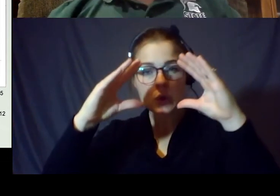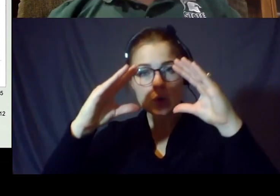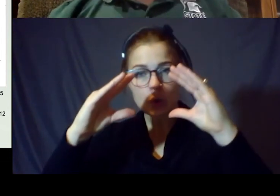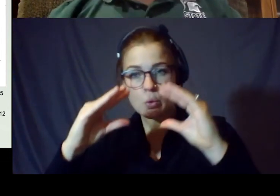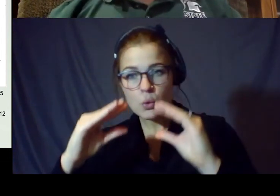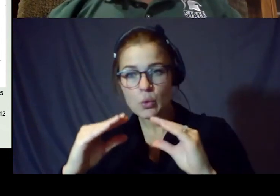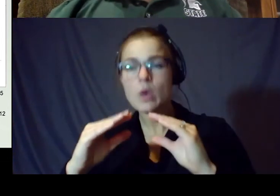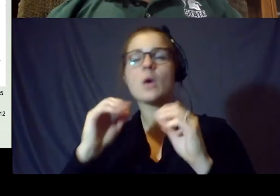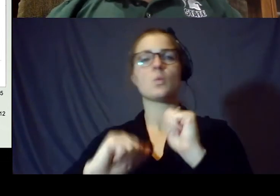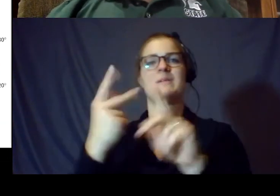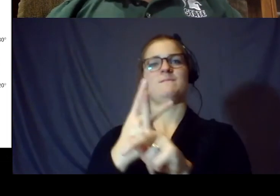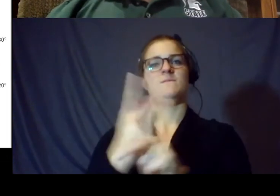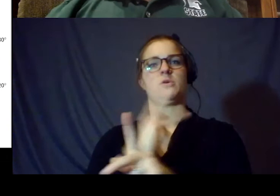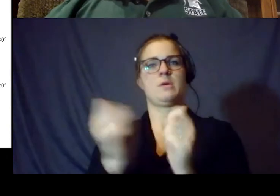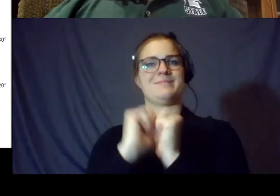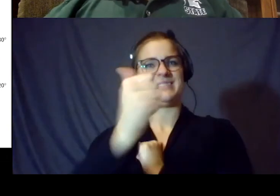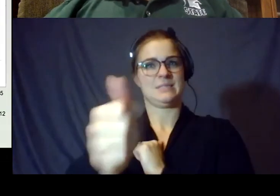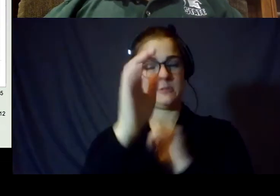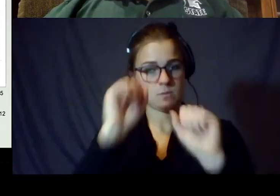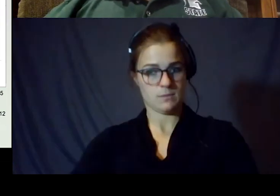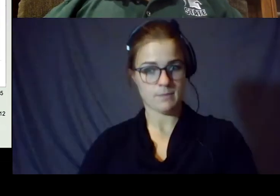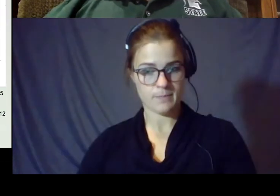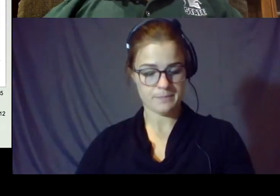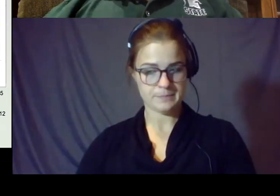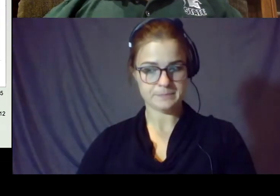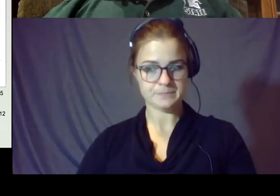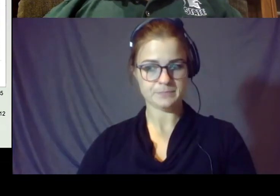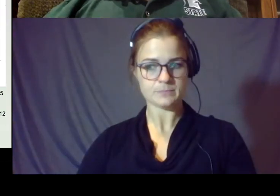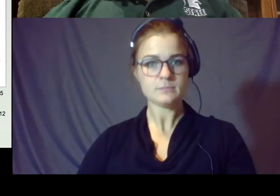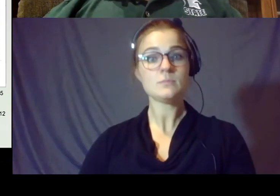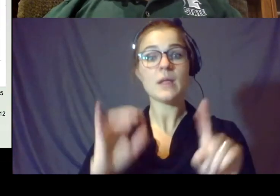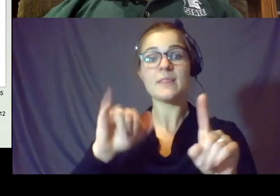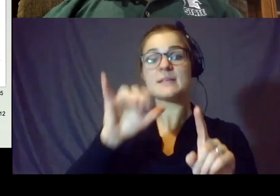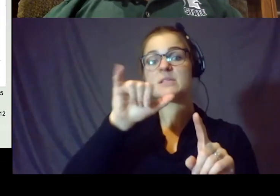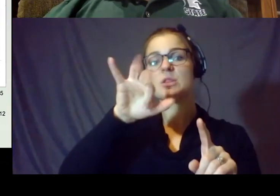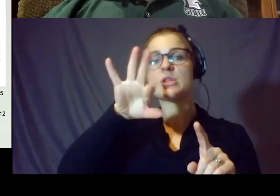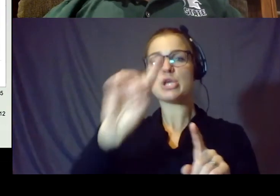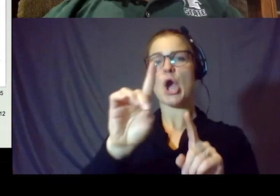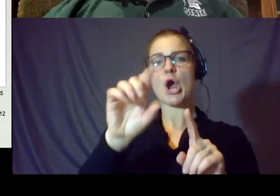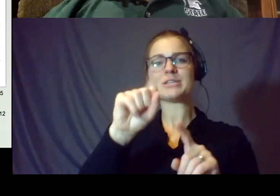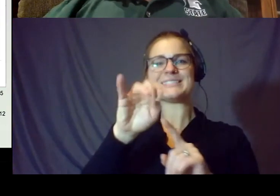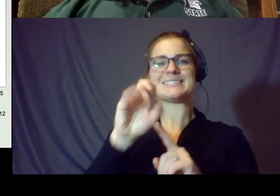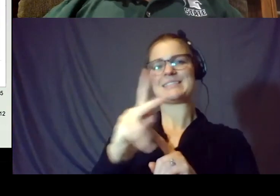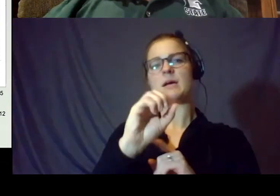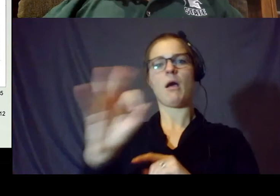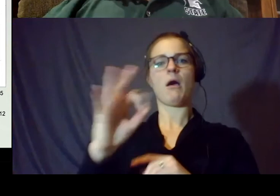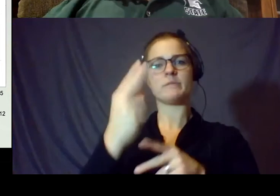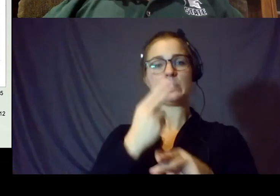its distance. So these are the yardsticks of the universe.